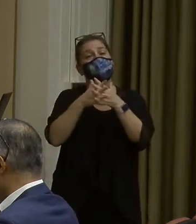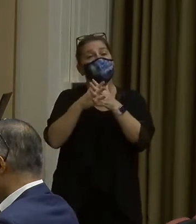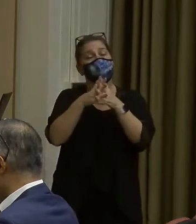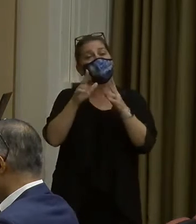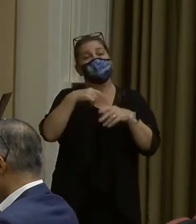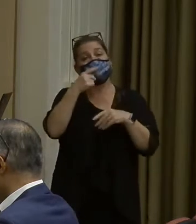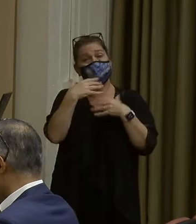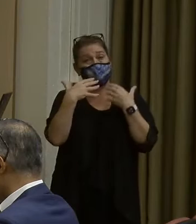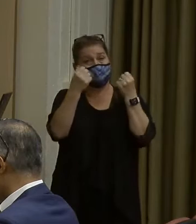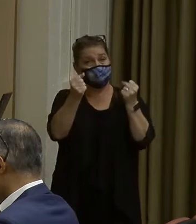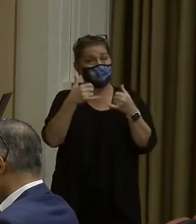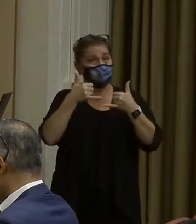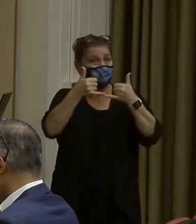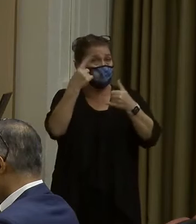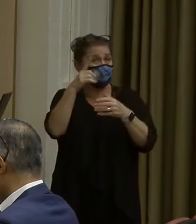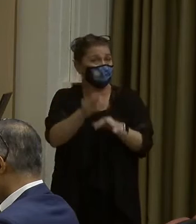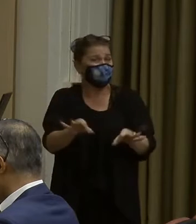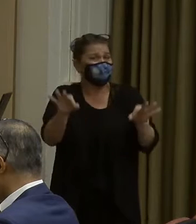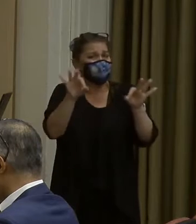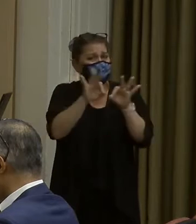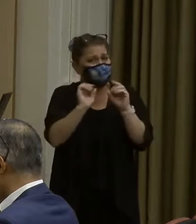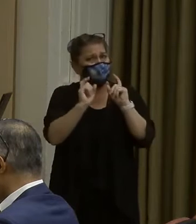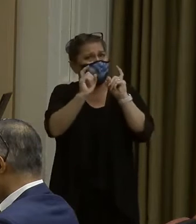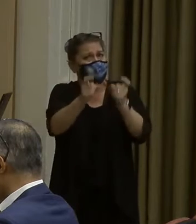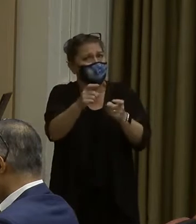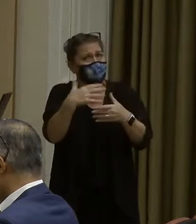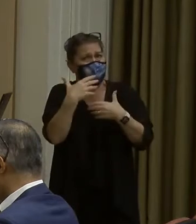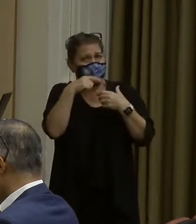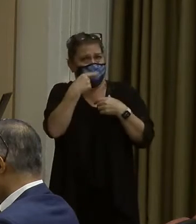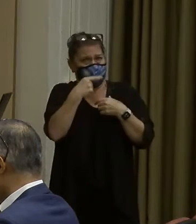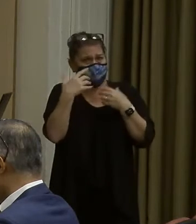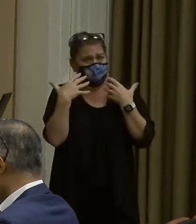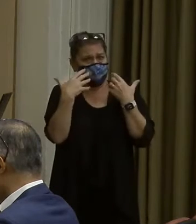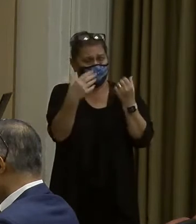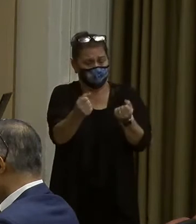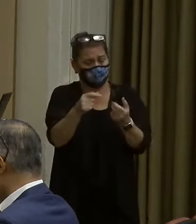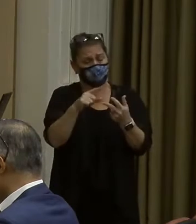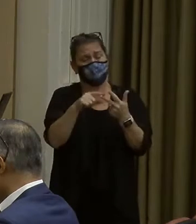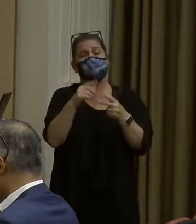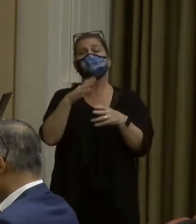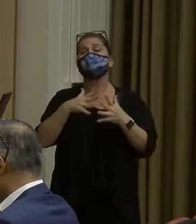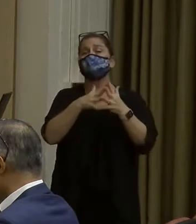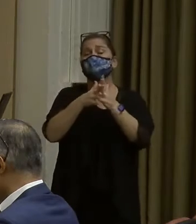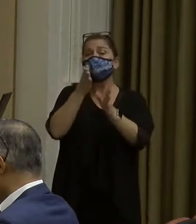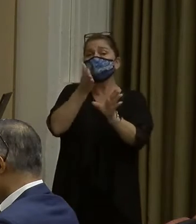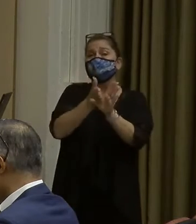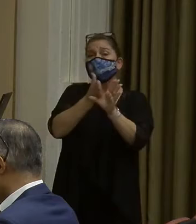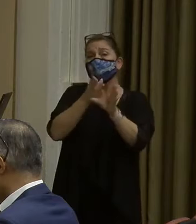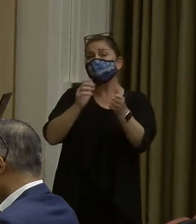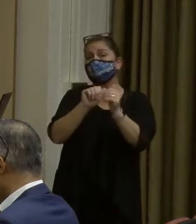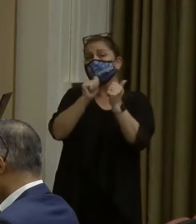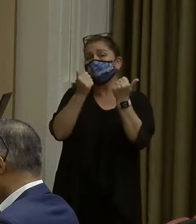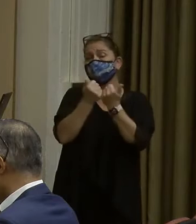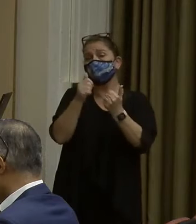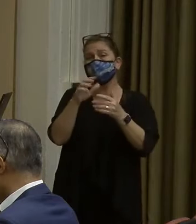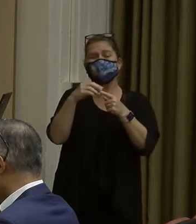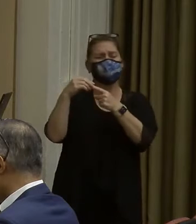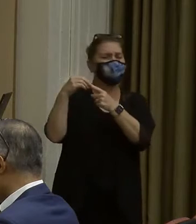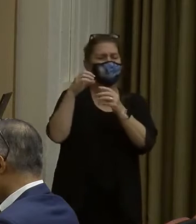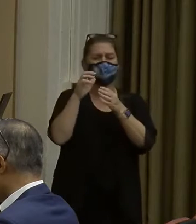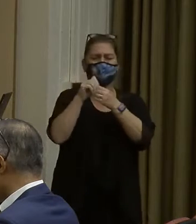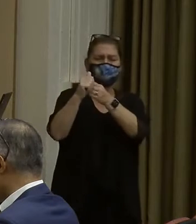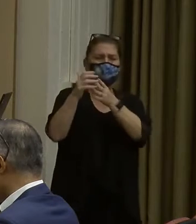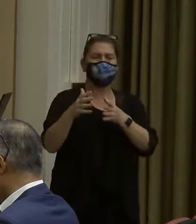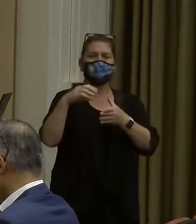Health Association's Award for Significant Contributions to Public Health, the American Psychological Association's Exceptional Leadership and